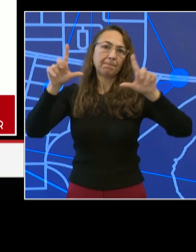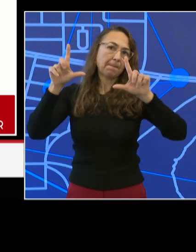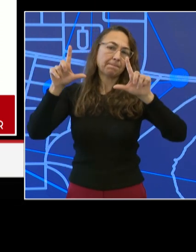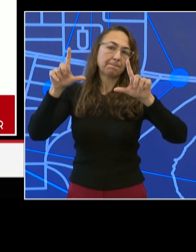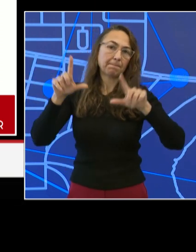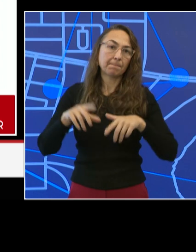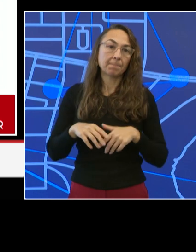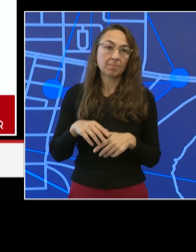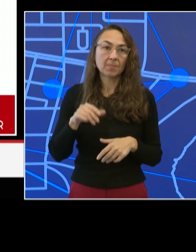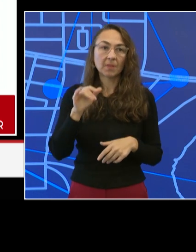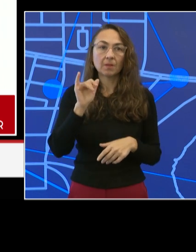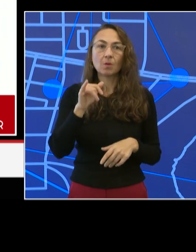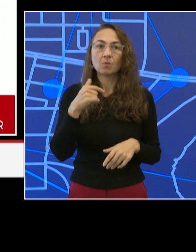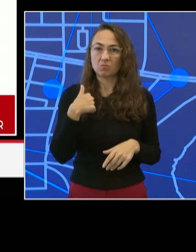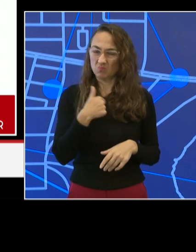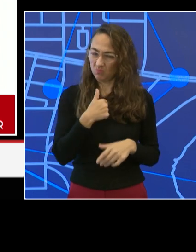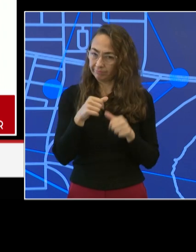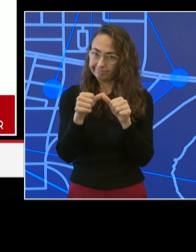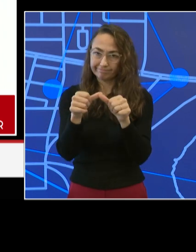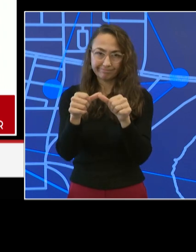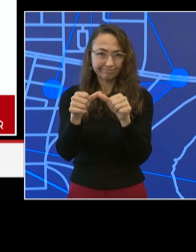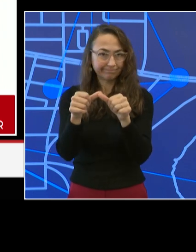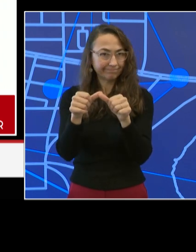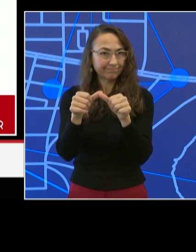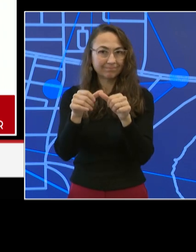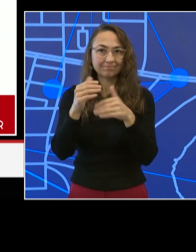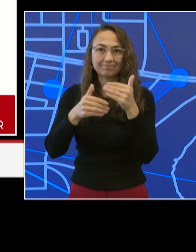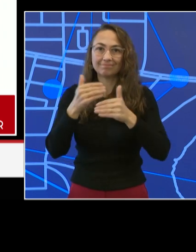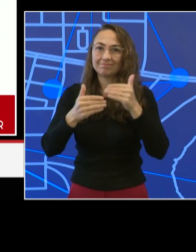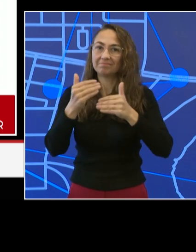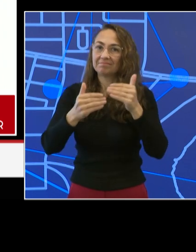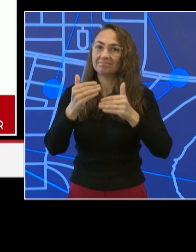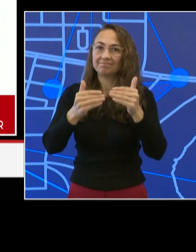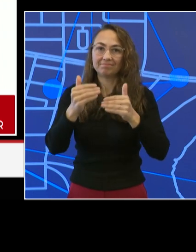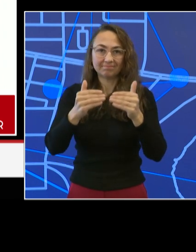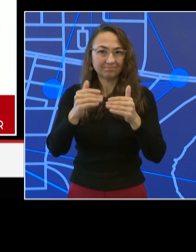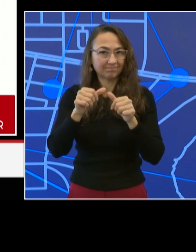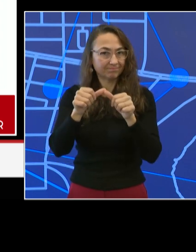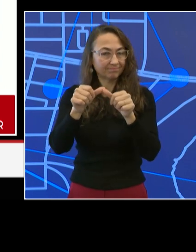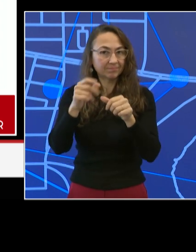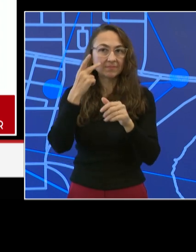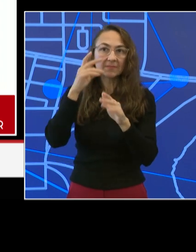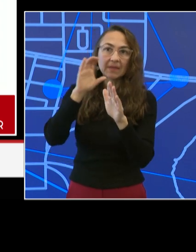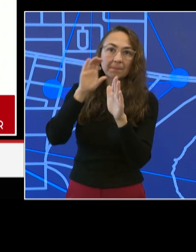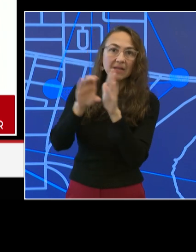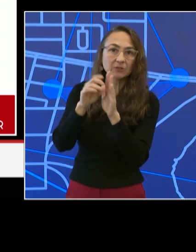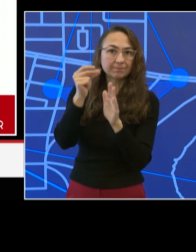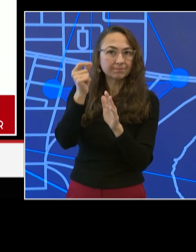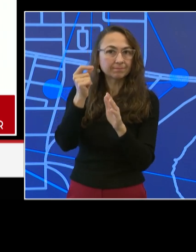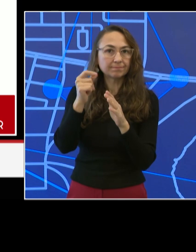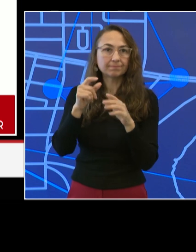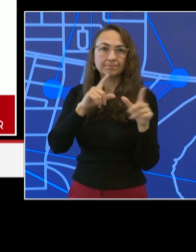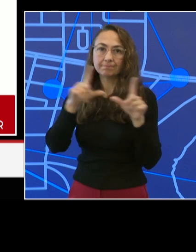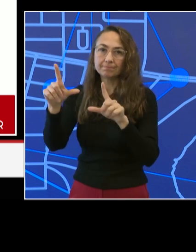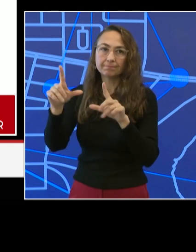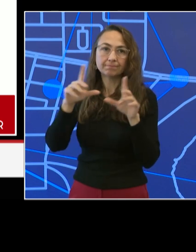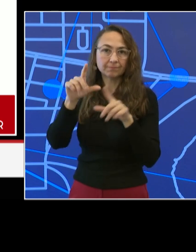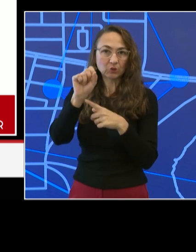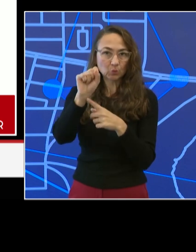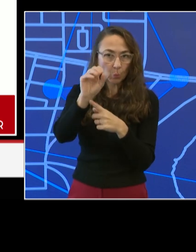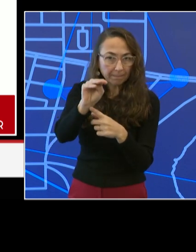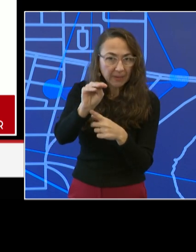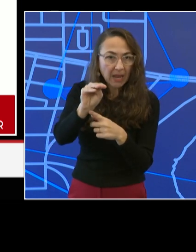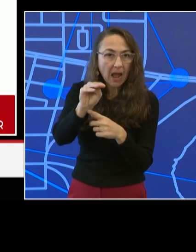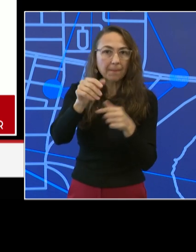continue to see images a lot more quickly around in our news releases as well as our social media pages. Just as the cameras